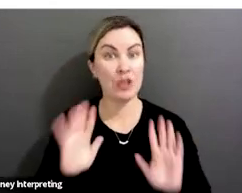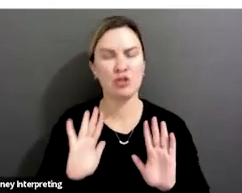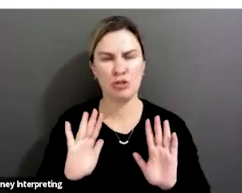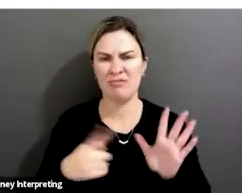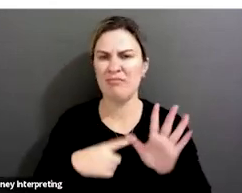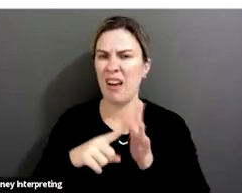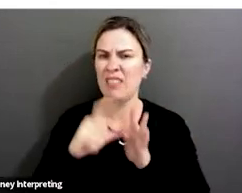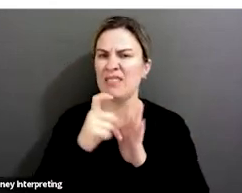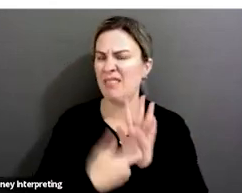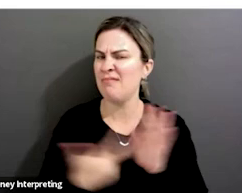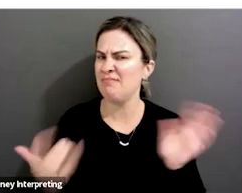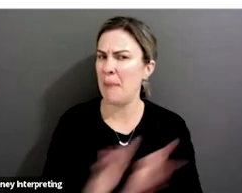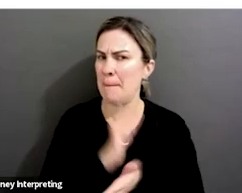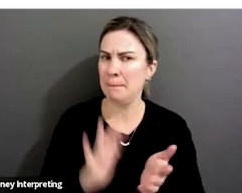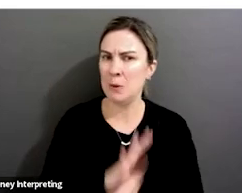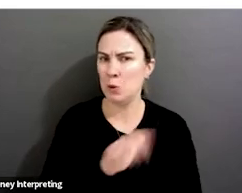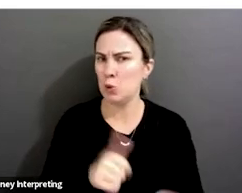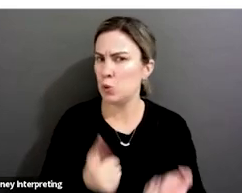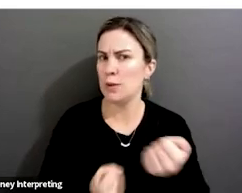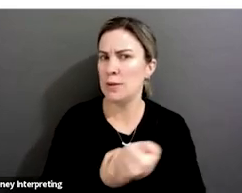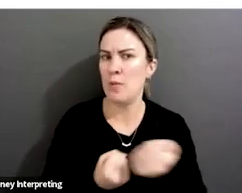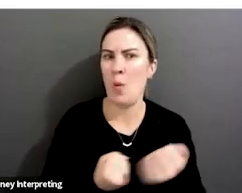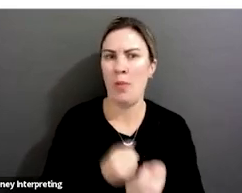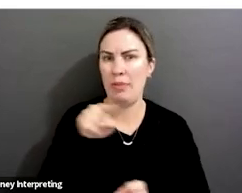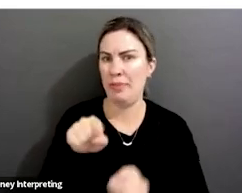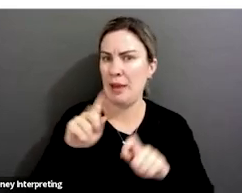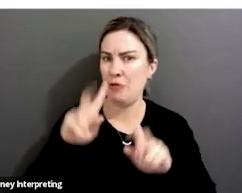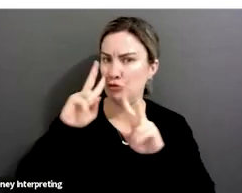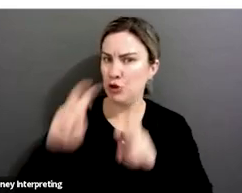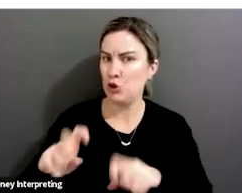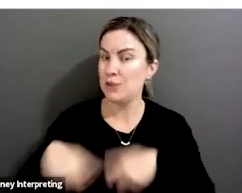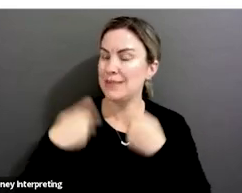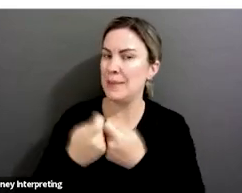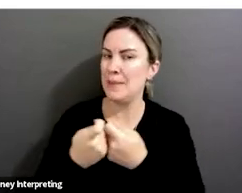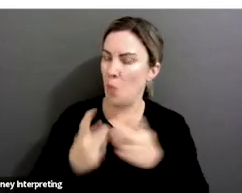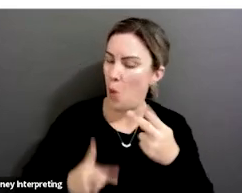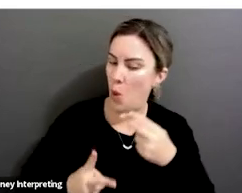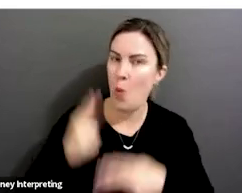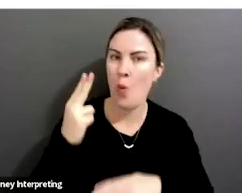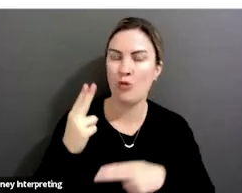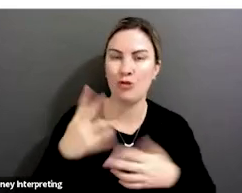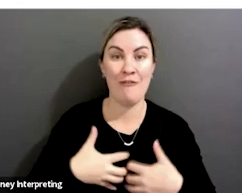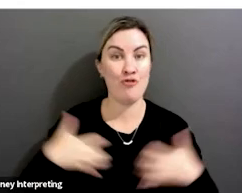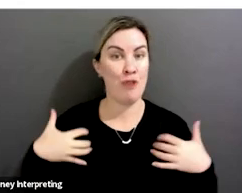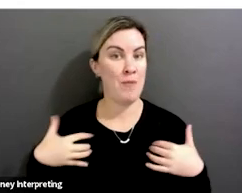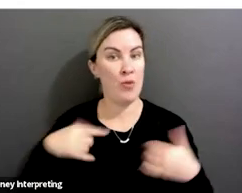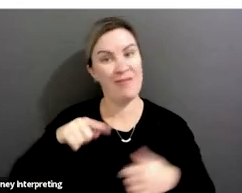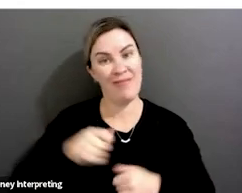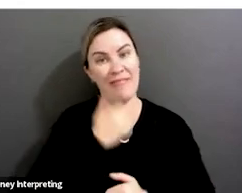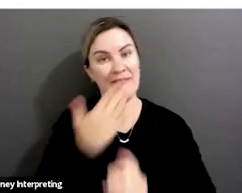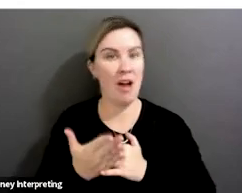the Collaborating for Inclusion research team by launching the framework during our final webinar in the